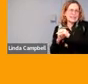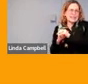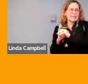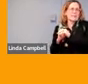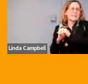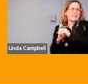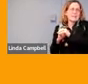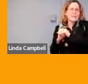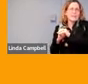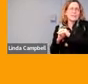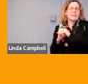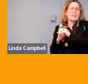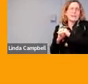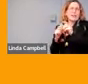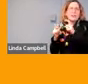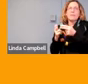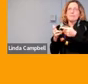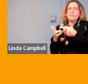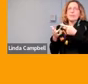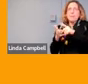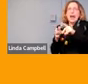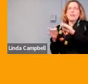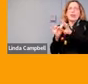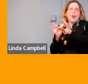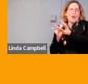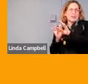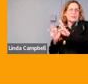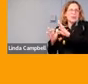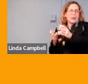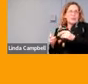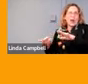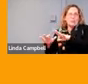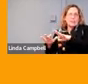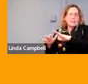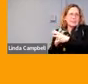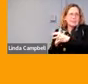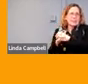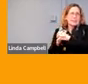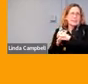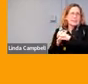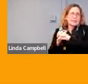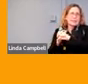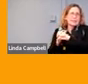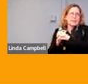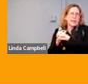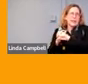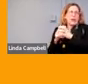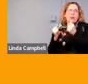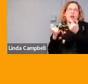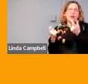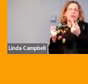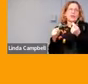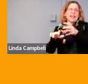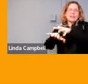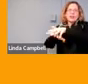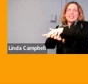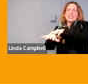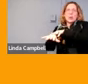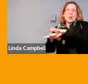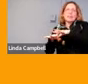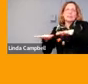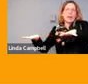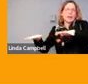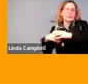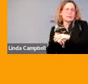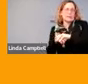homeowners, businesses, utilities at a grander scale, you're paying the cost and the property owners and business owners are paying the